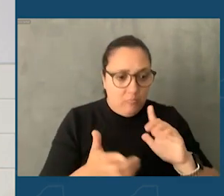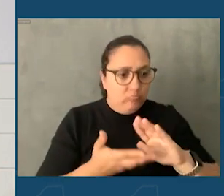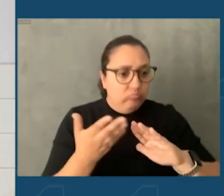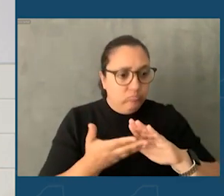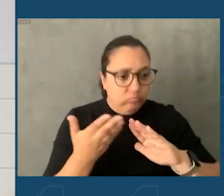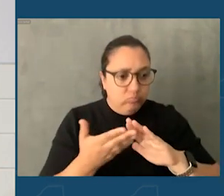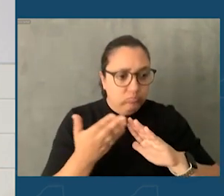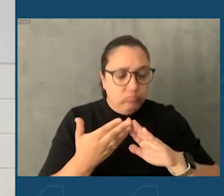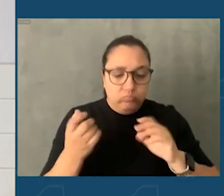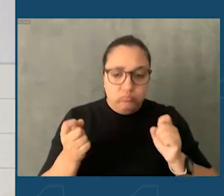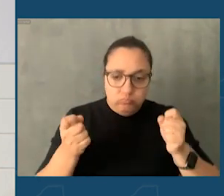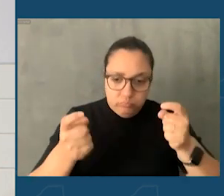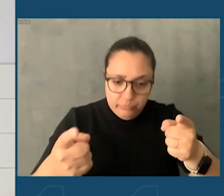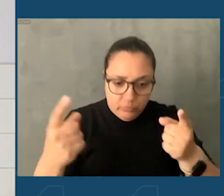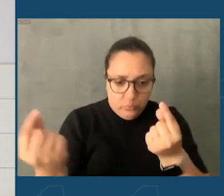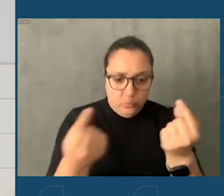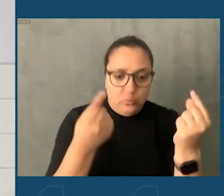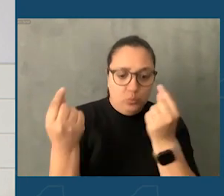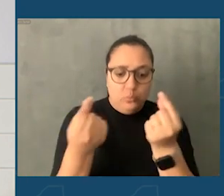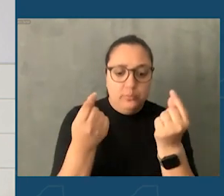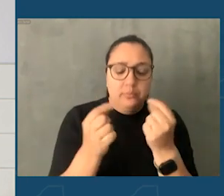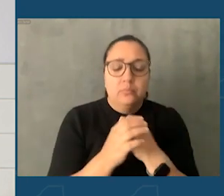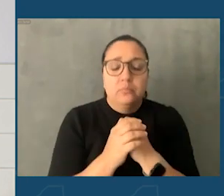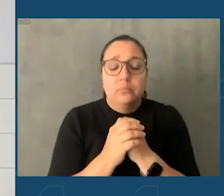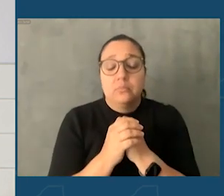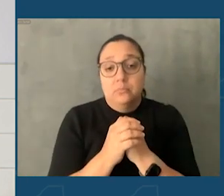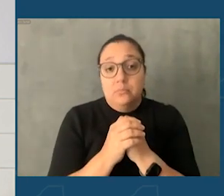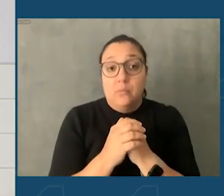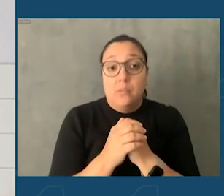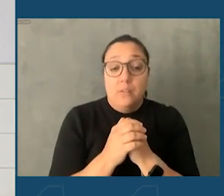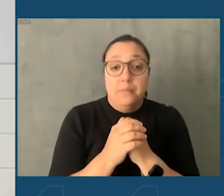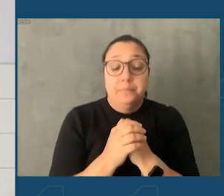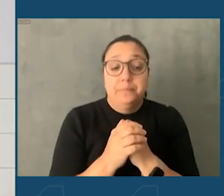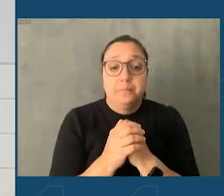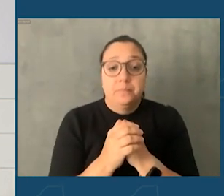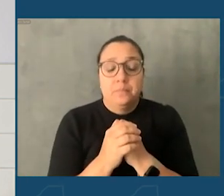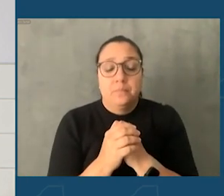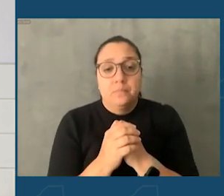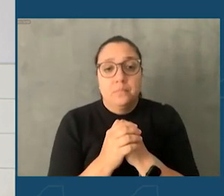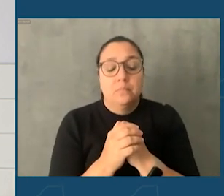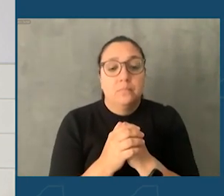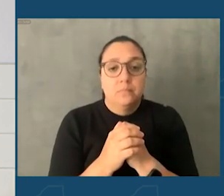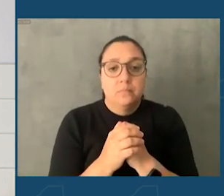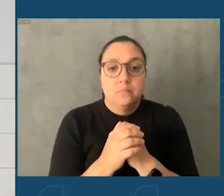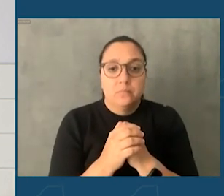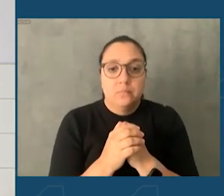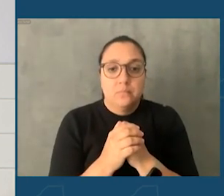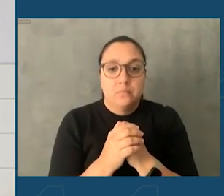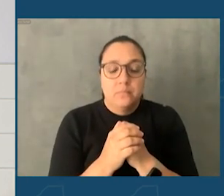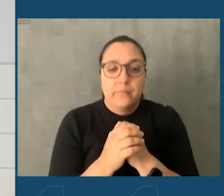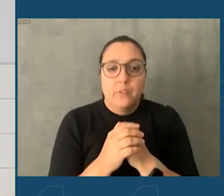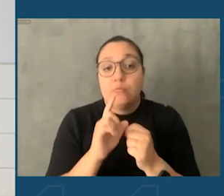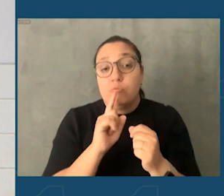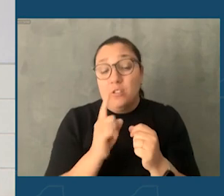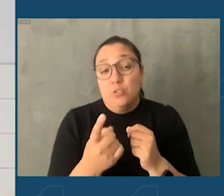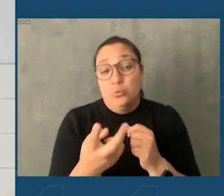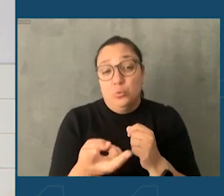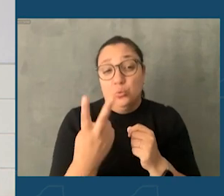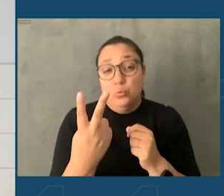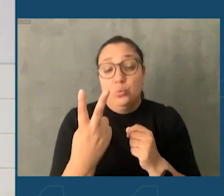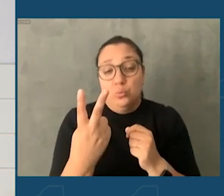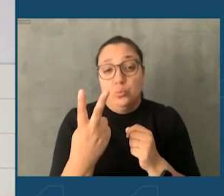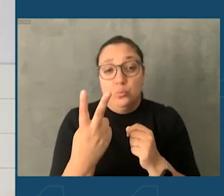And, you know, there are two moments in life, as I say to our friends in the media. There is